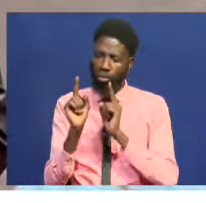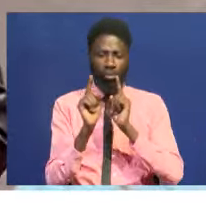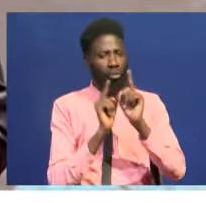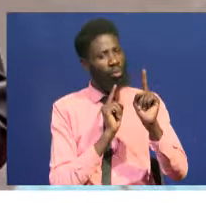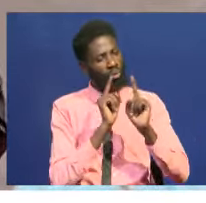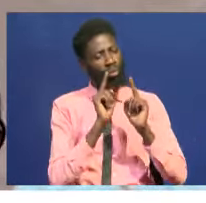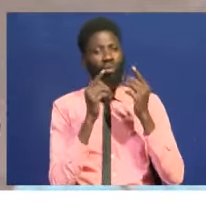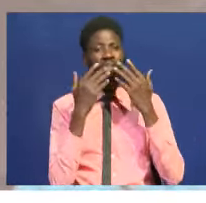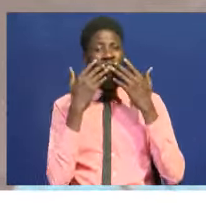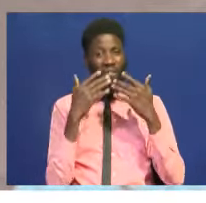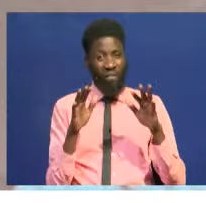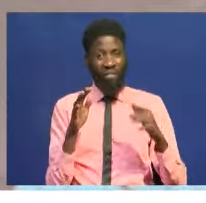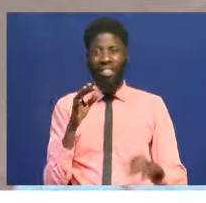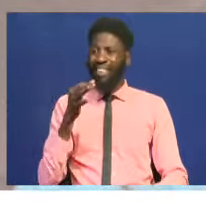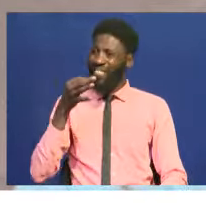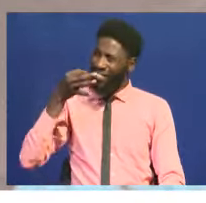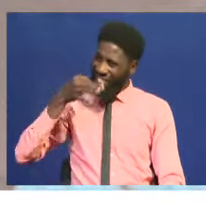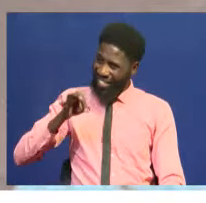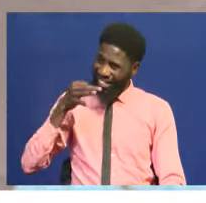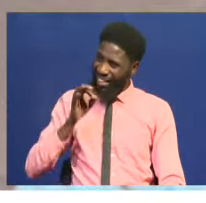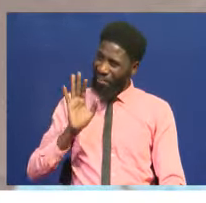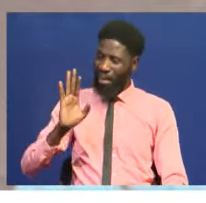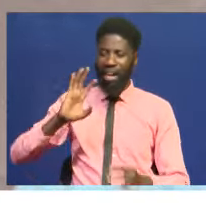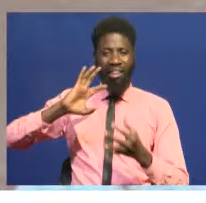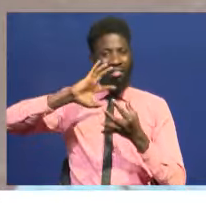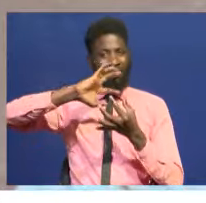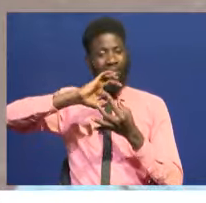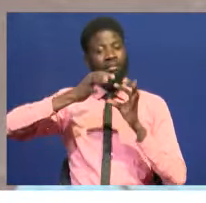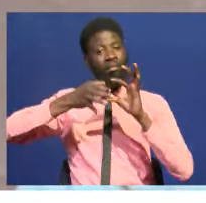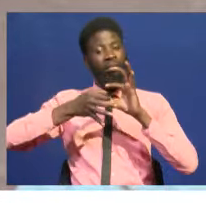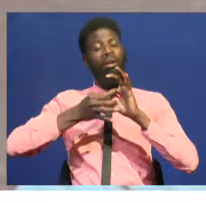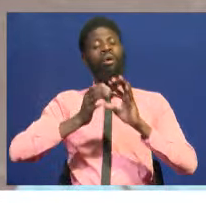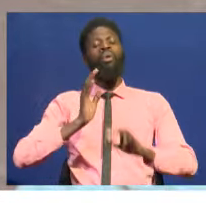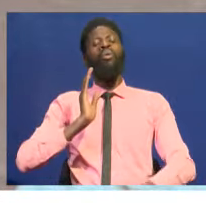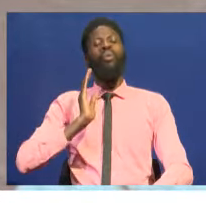Paris is going to be